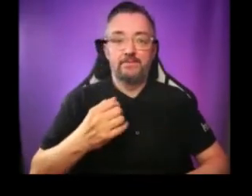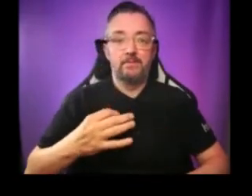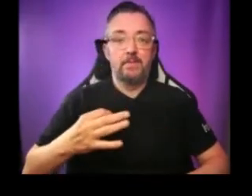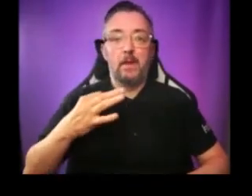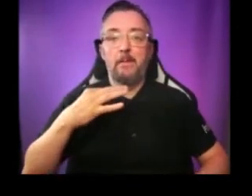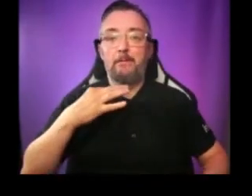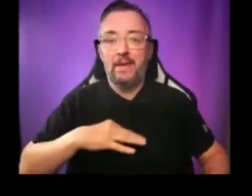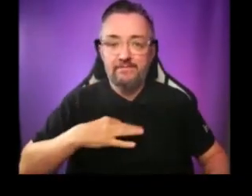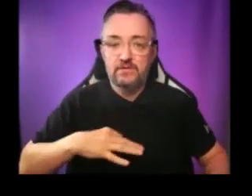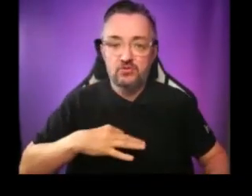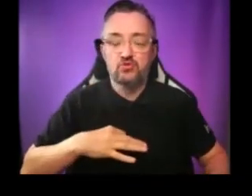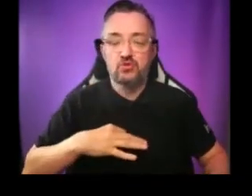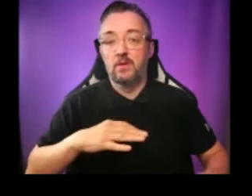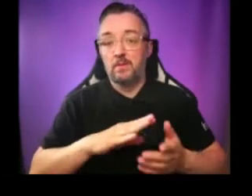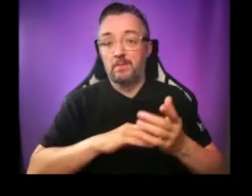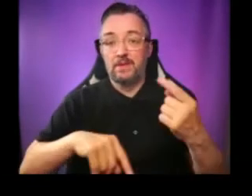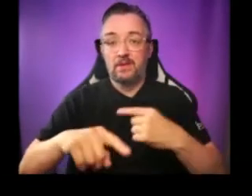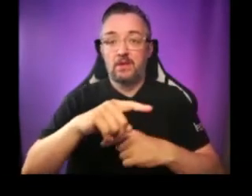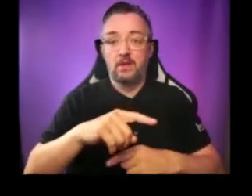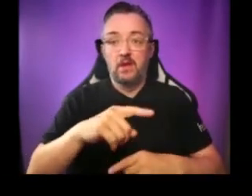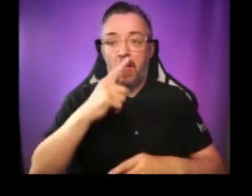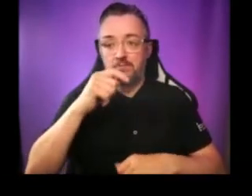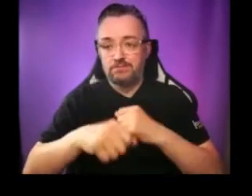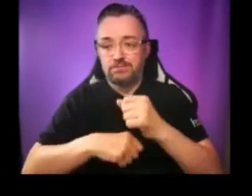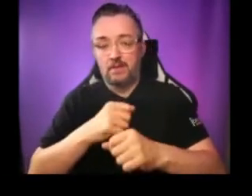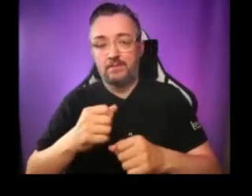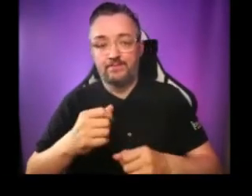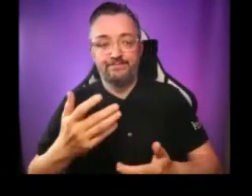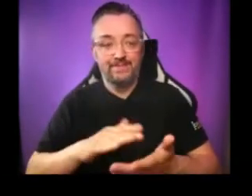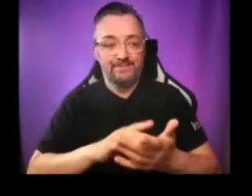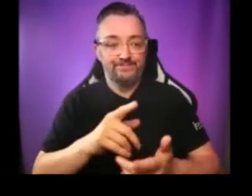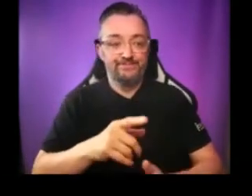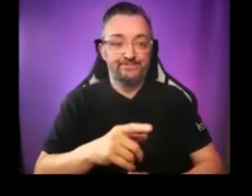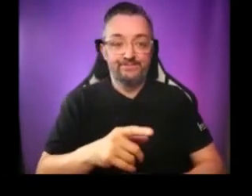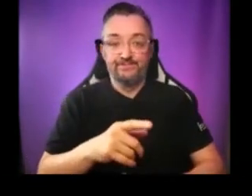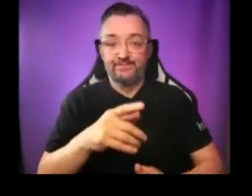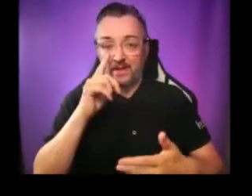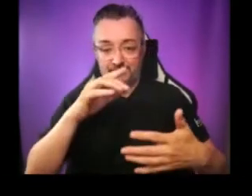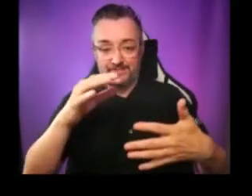risk factors that may lead to dementia. So it helps tick many boxes.